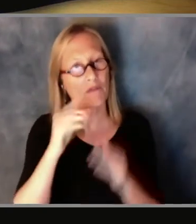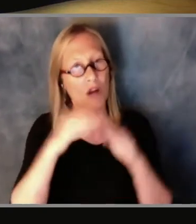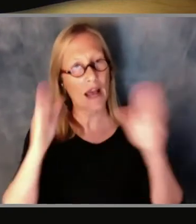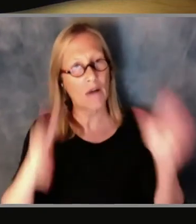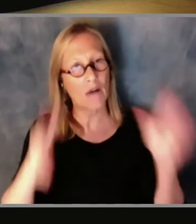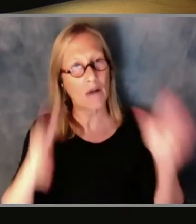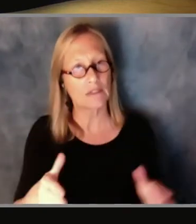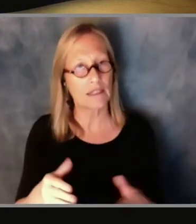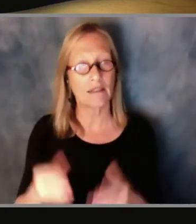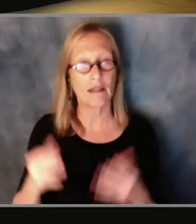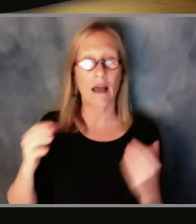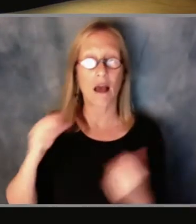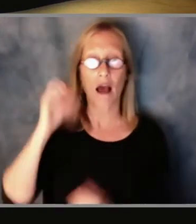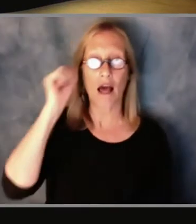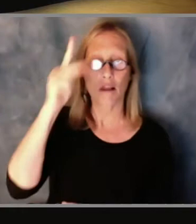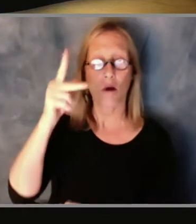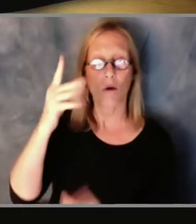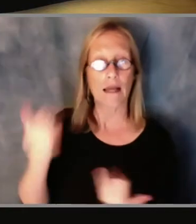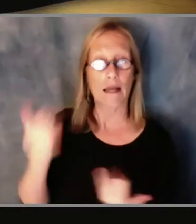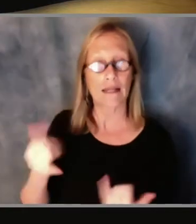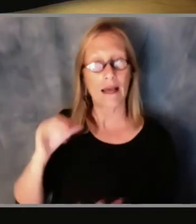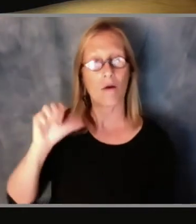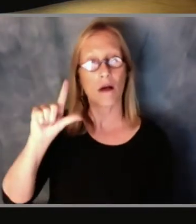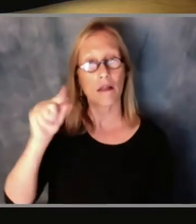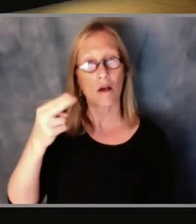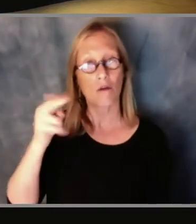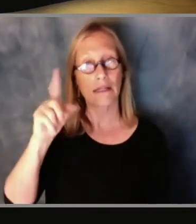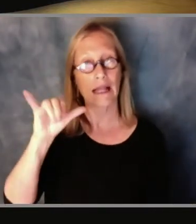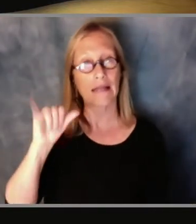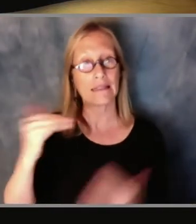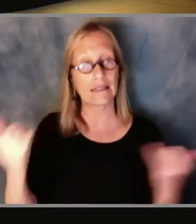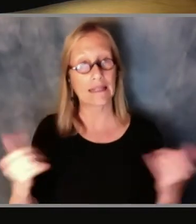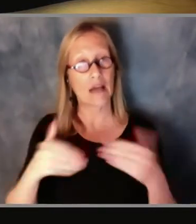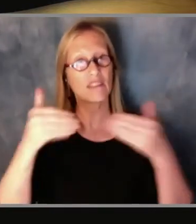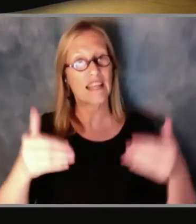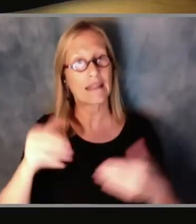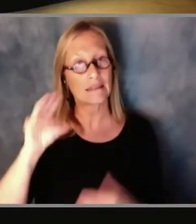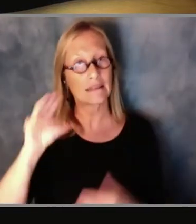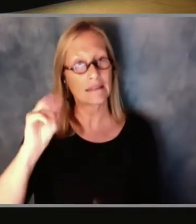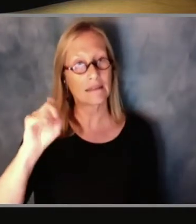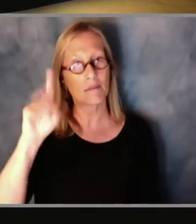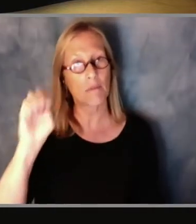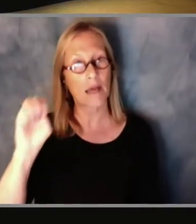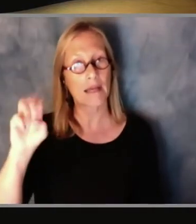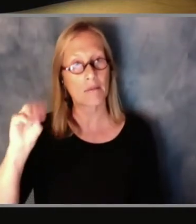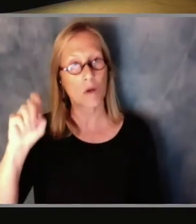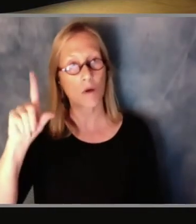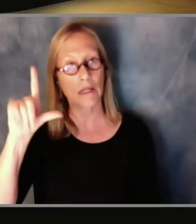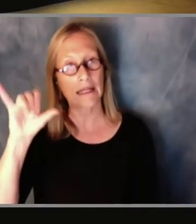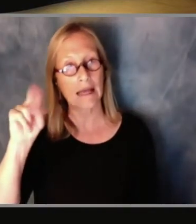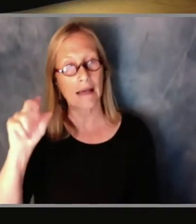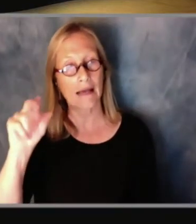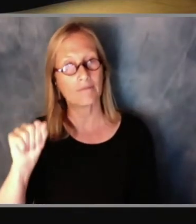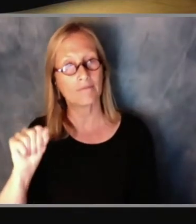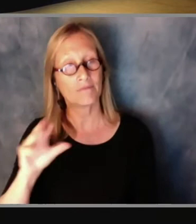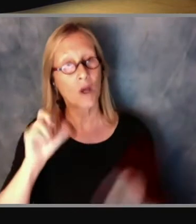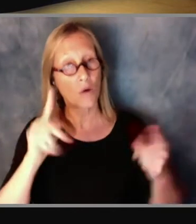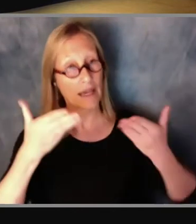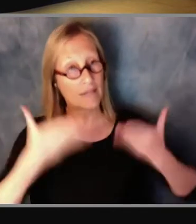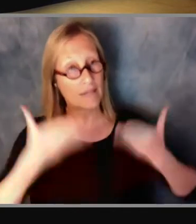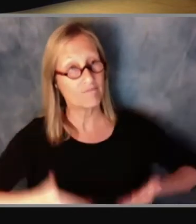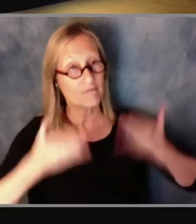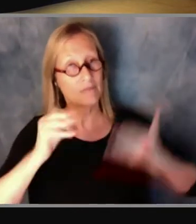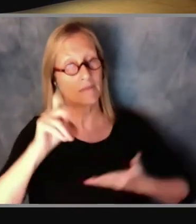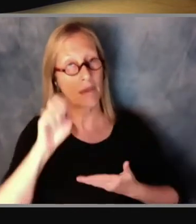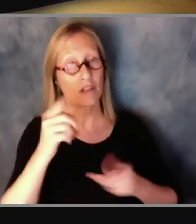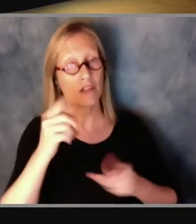Alohilani. Next is Mike Molina. Thank you. And I can agree with Asia. There's certainly a need for accessible and adaptable housing